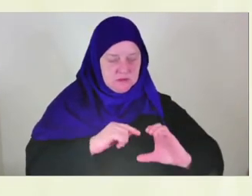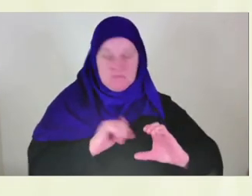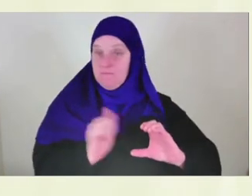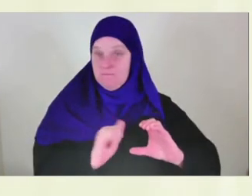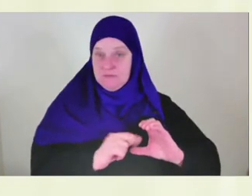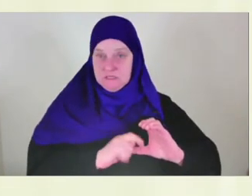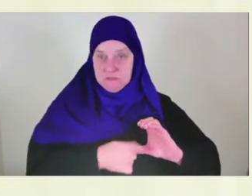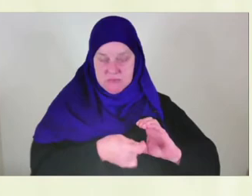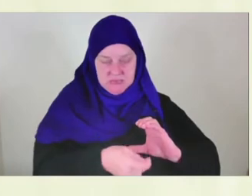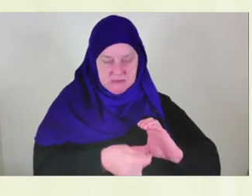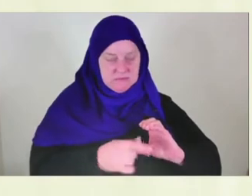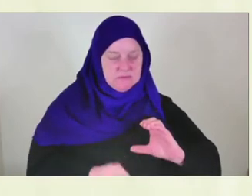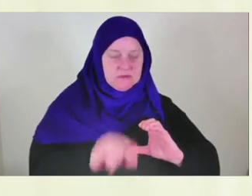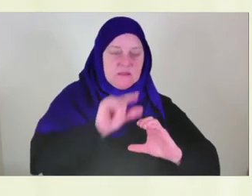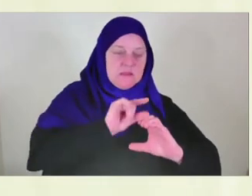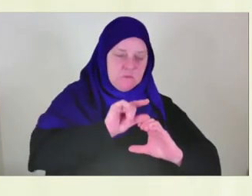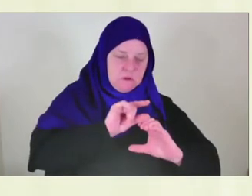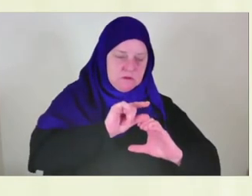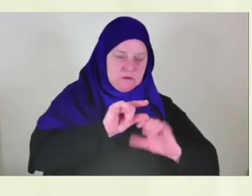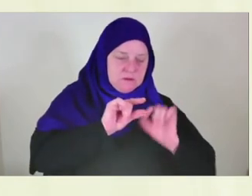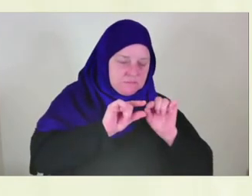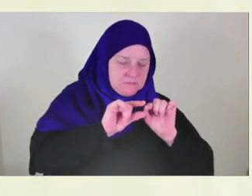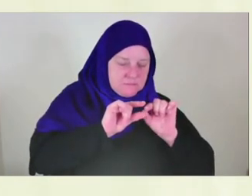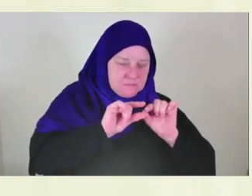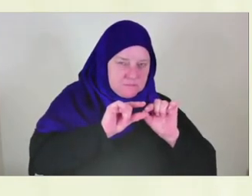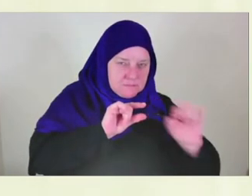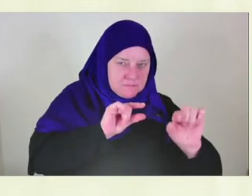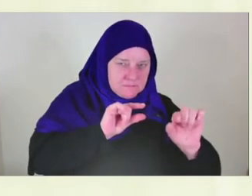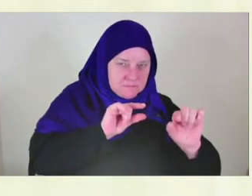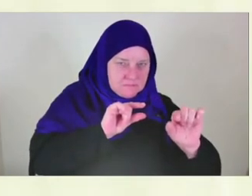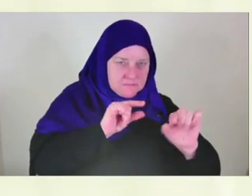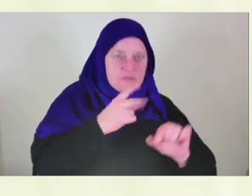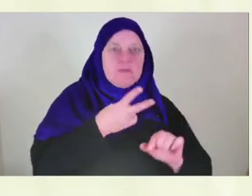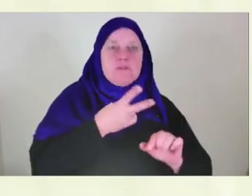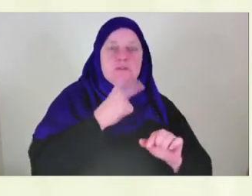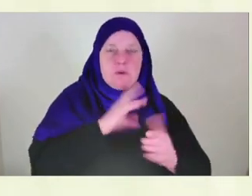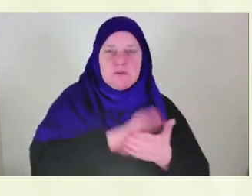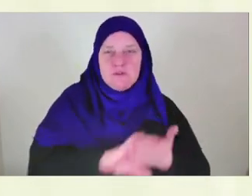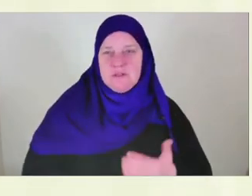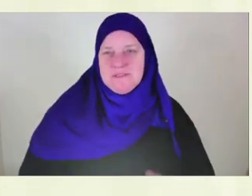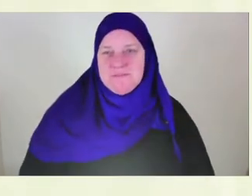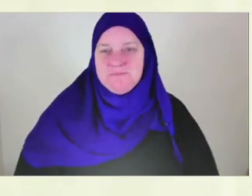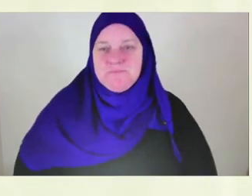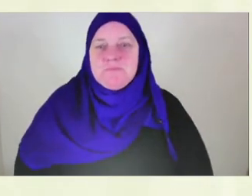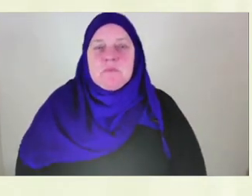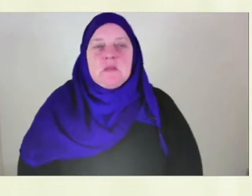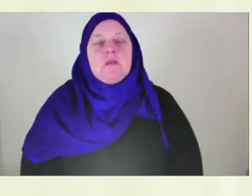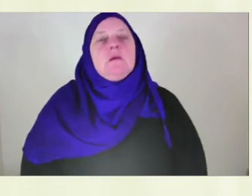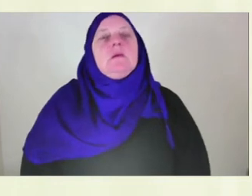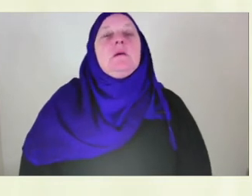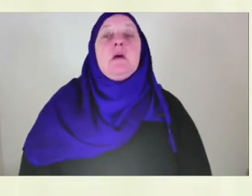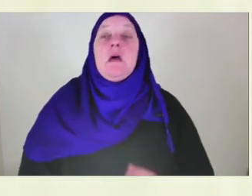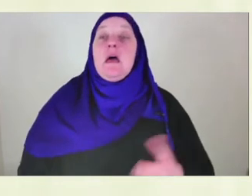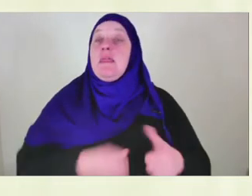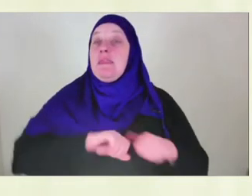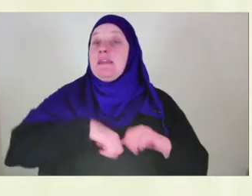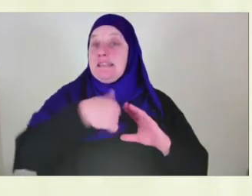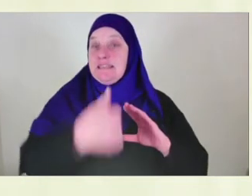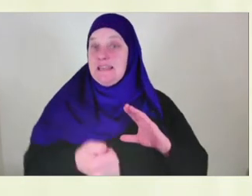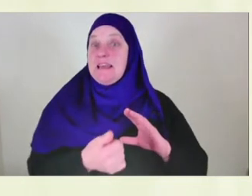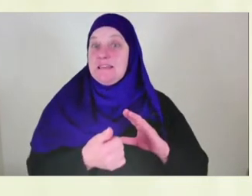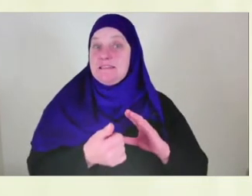$4,800. Huh? That's khums, as Samath Sheikh said. The following year, so I have another $5,000. How much do I have left